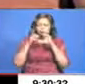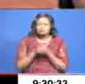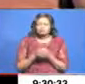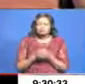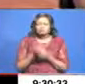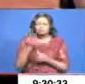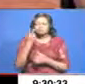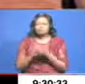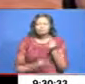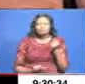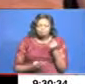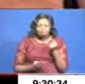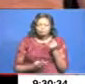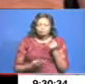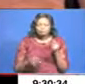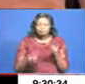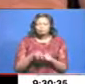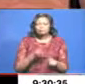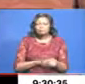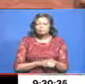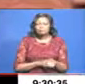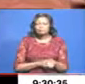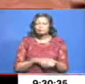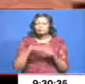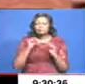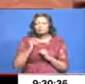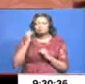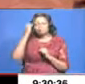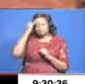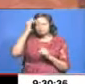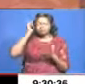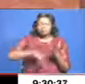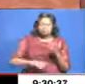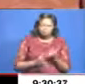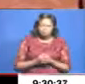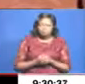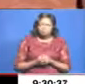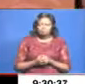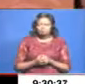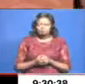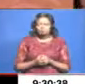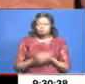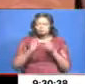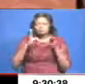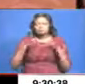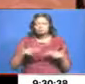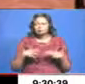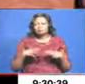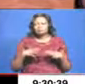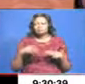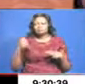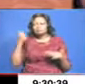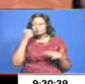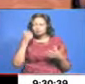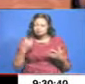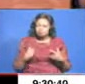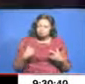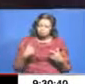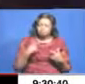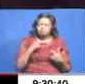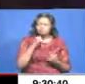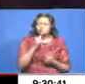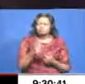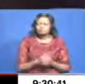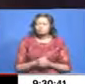intelligence to predict what whether a person has any of these NCDs